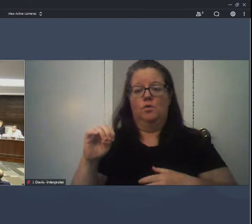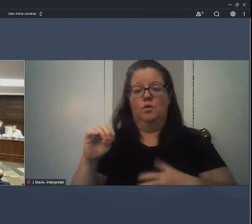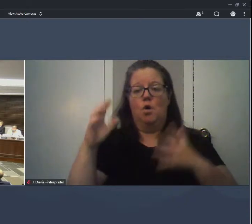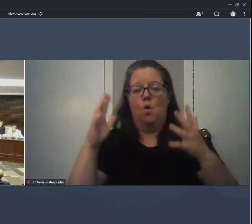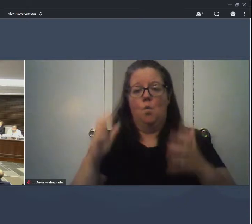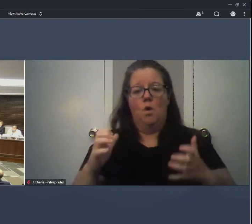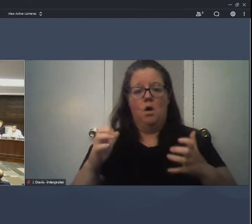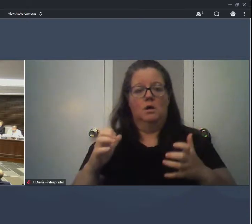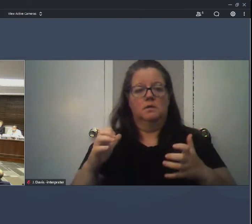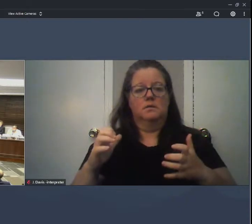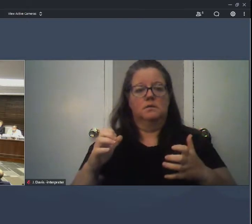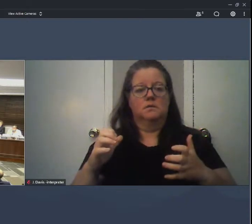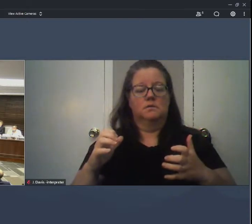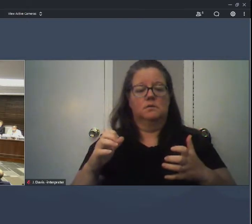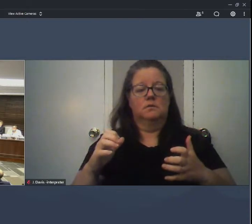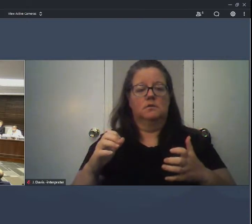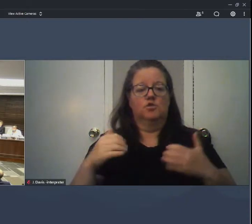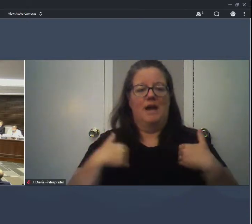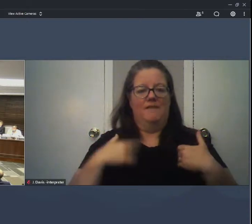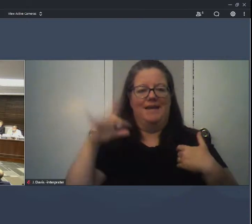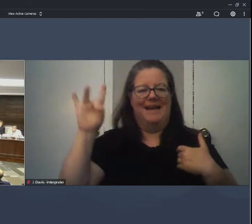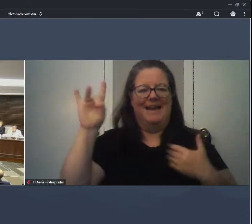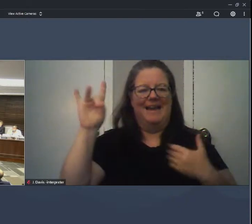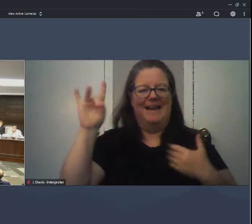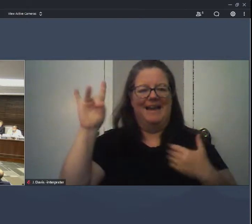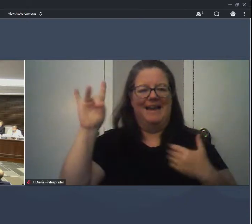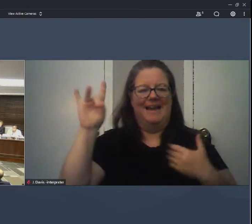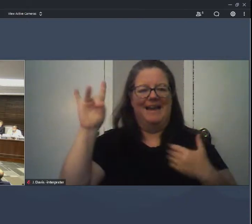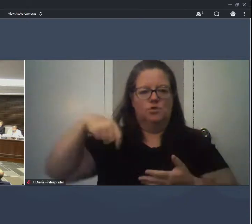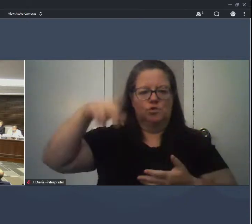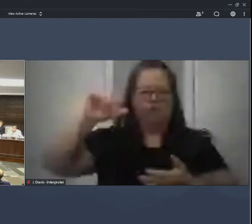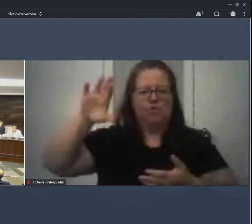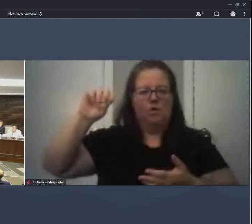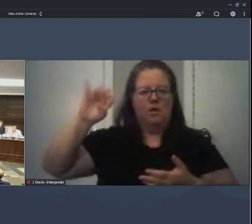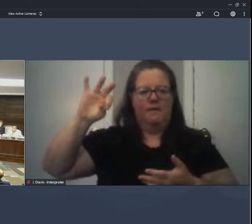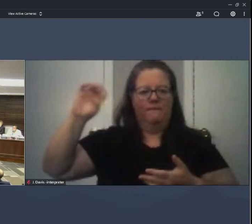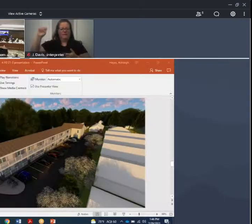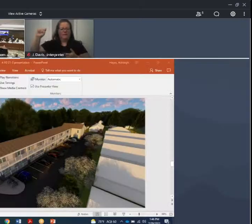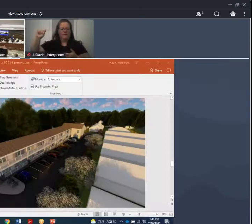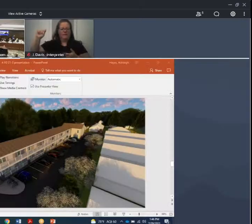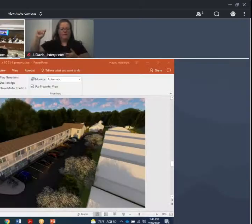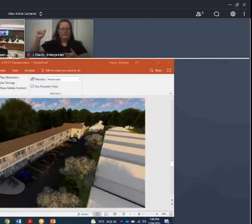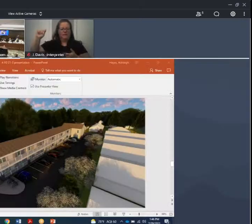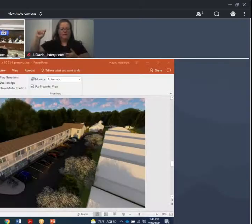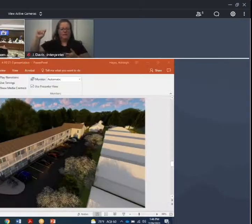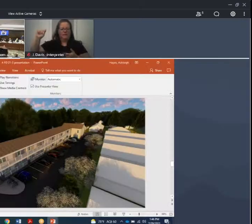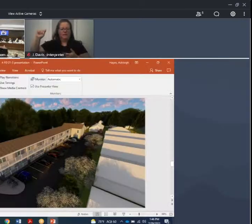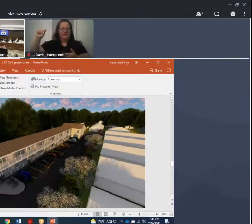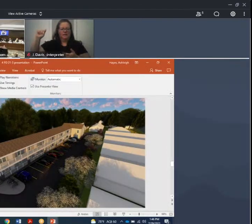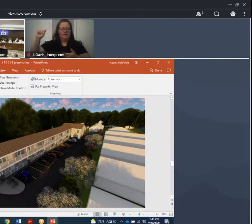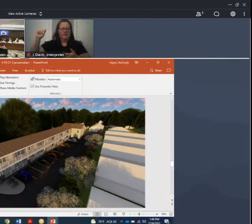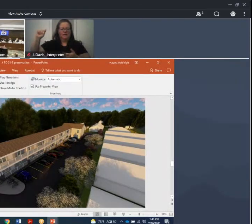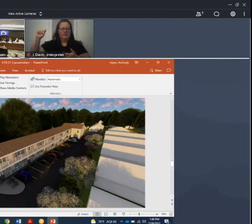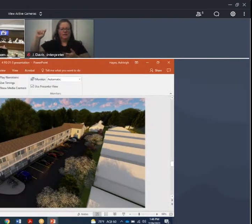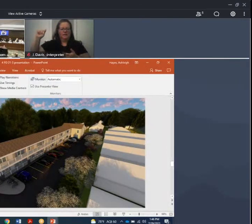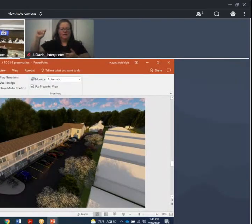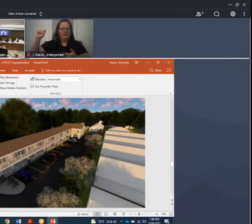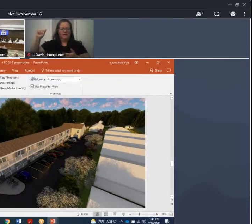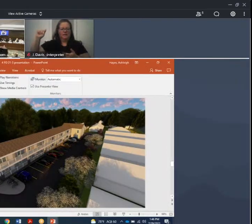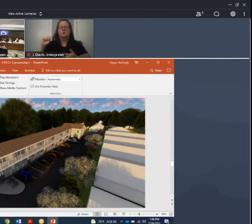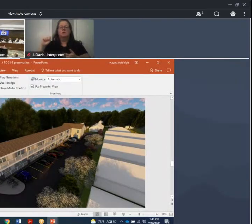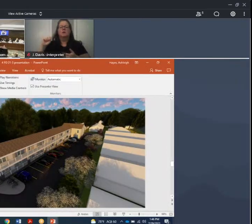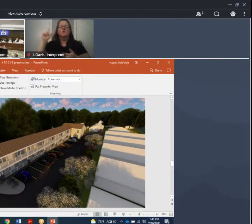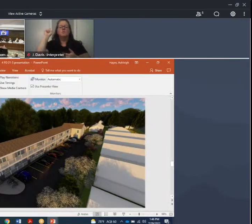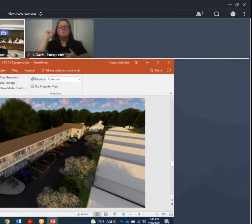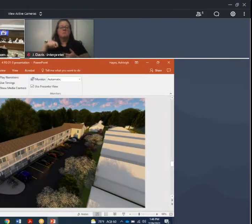sit on 8,000 square foot lots, and those are much reduced. If you